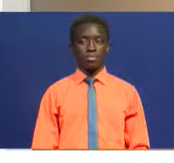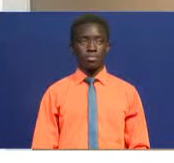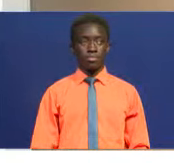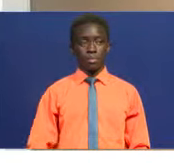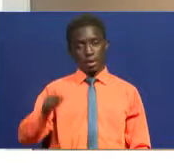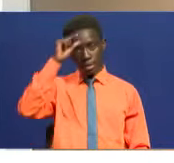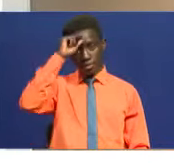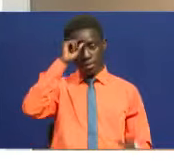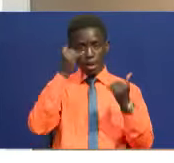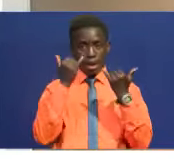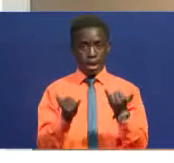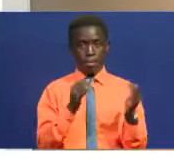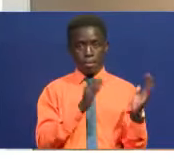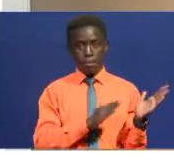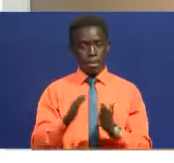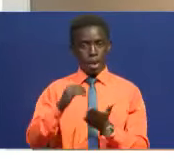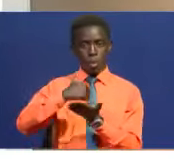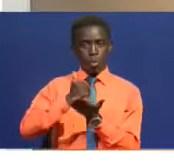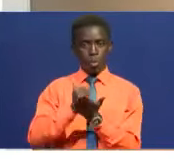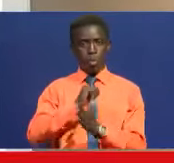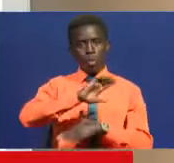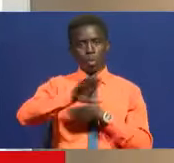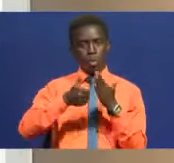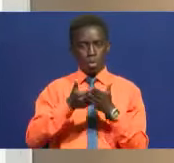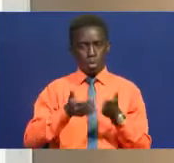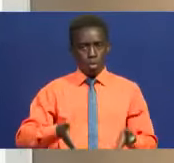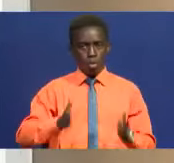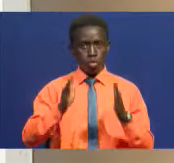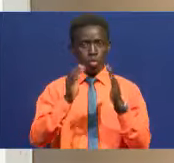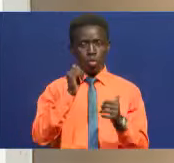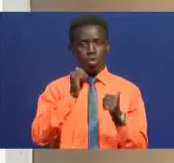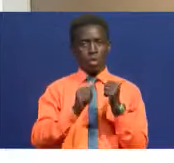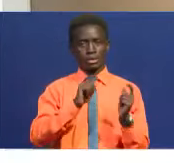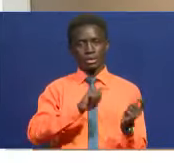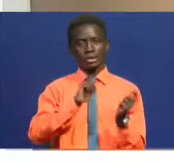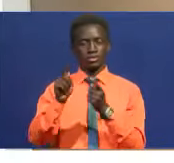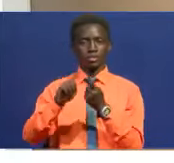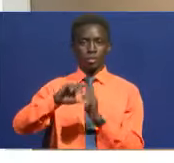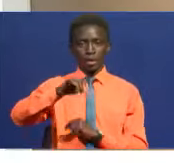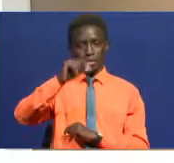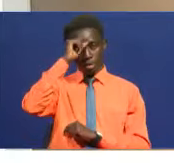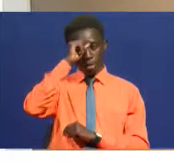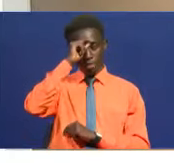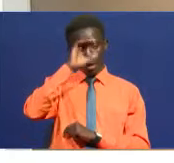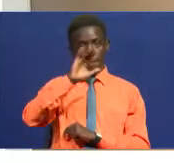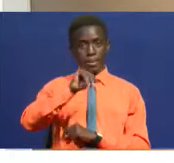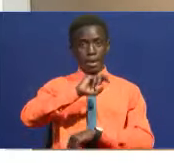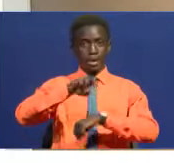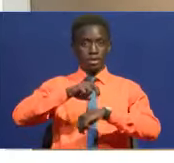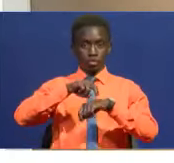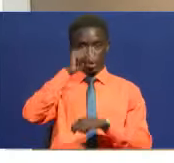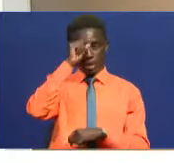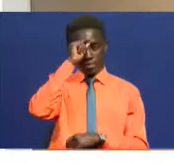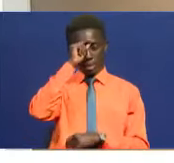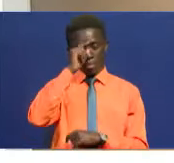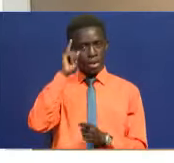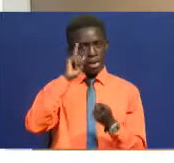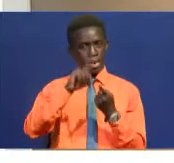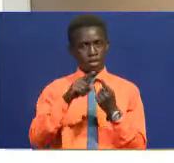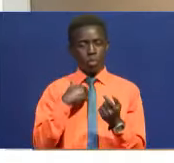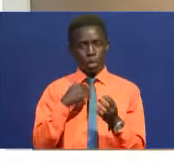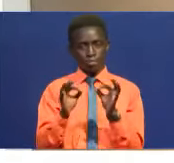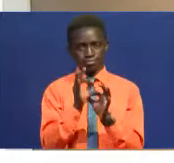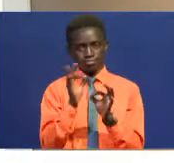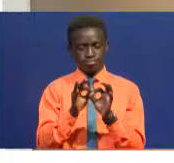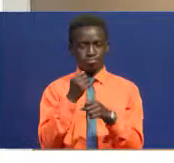Now, the government is planning to audit all roads transferred to the county governments by the National Government for Maintenance Roads